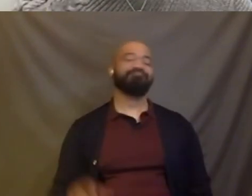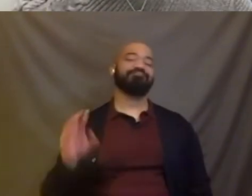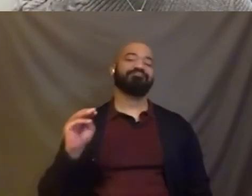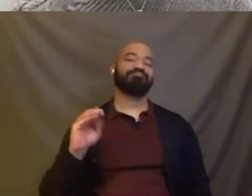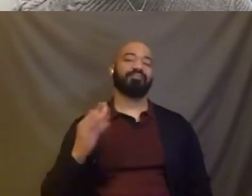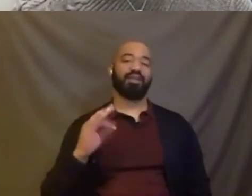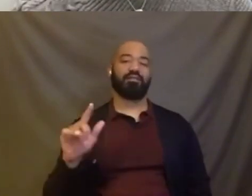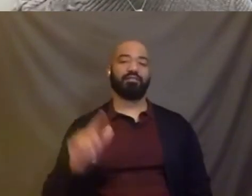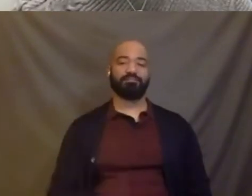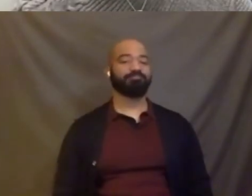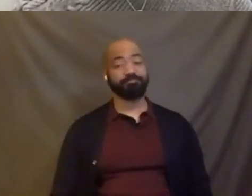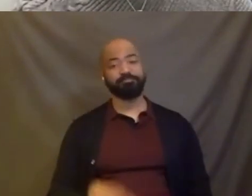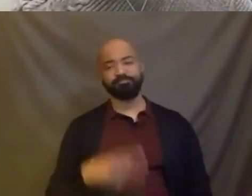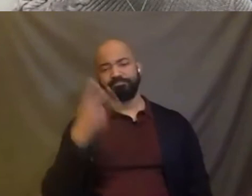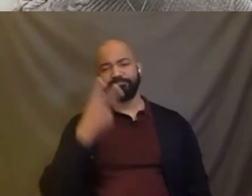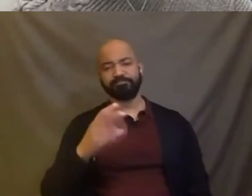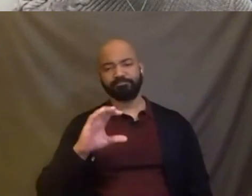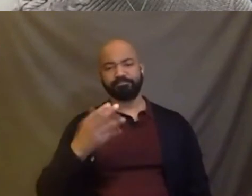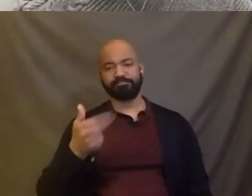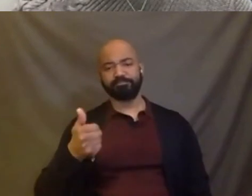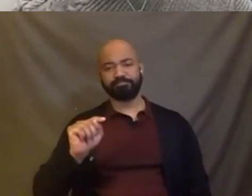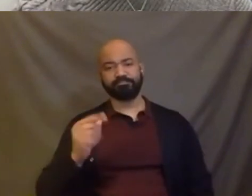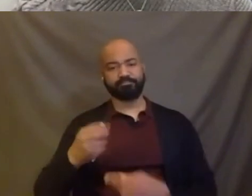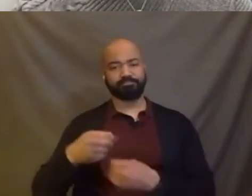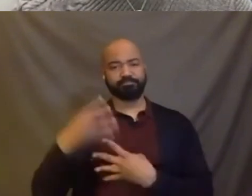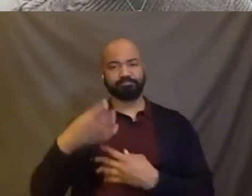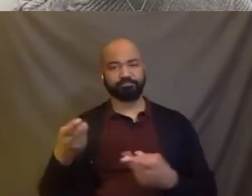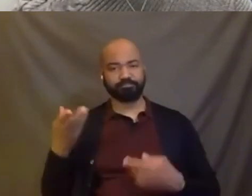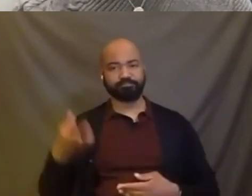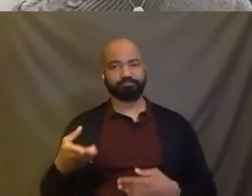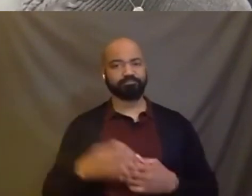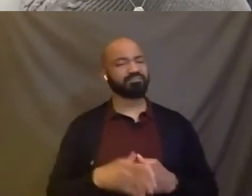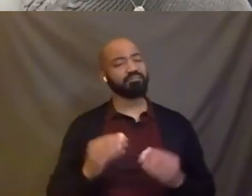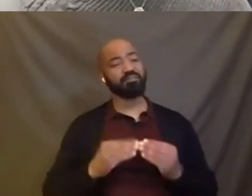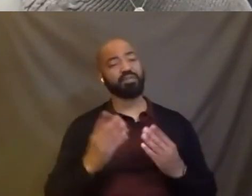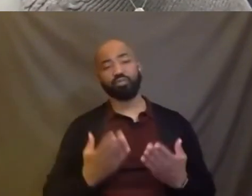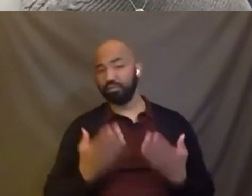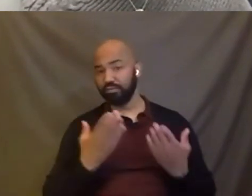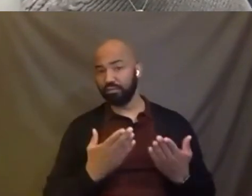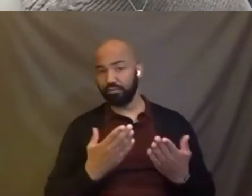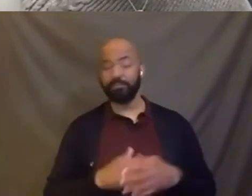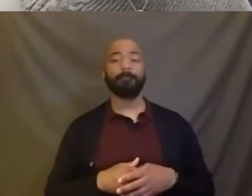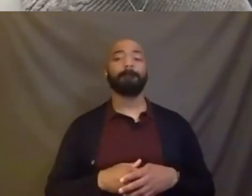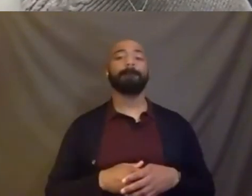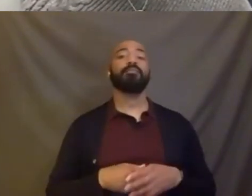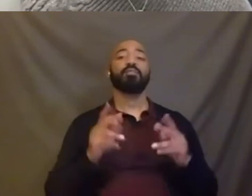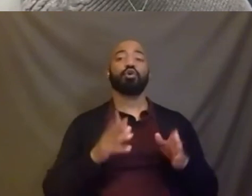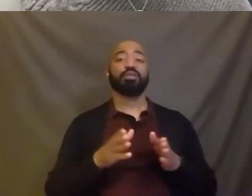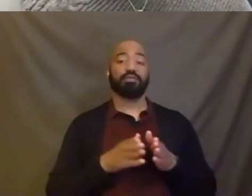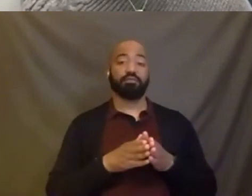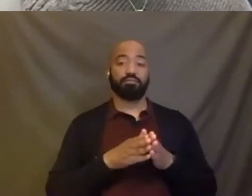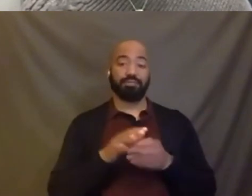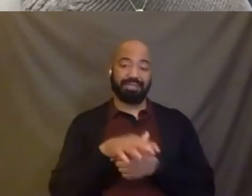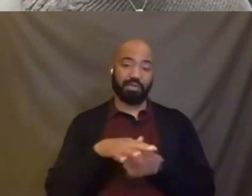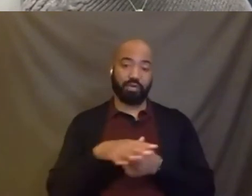in the chat, it's an interesting kind of, it wasn't really as a suggestion, but this person's neighborhood Walgreens